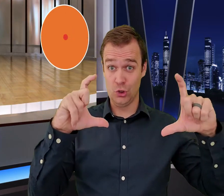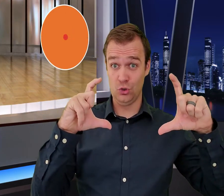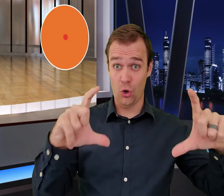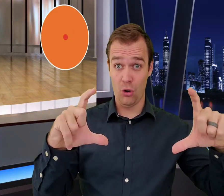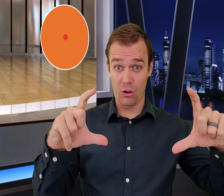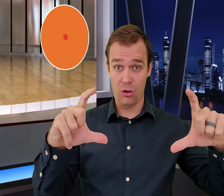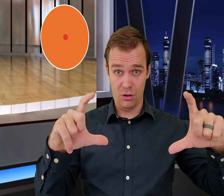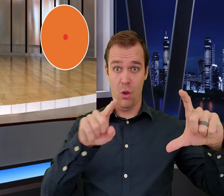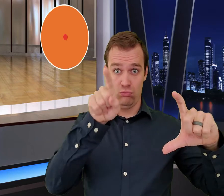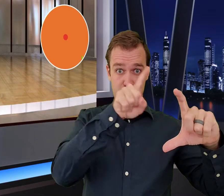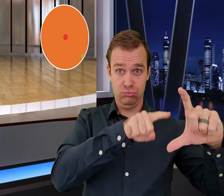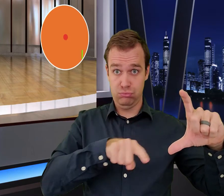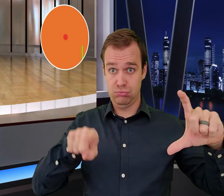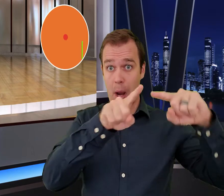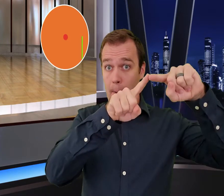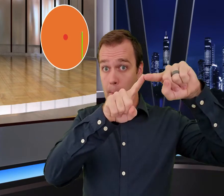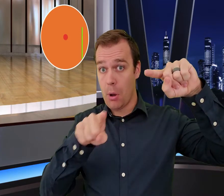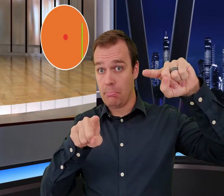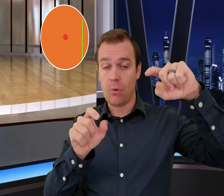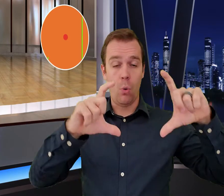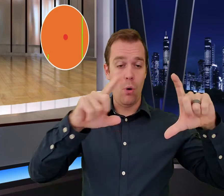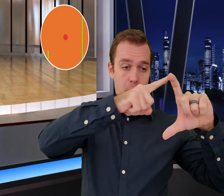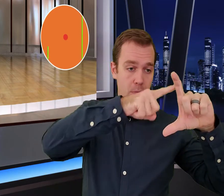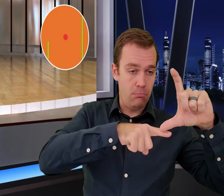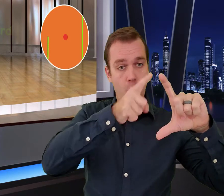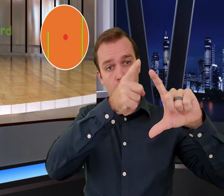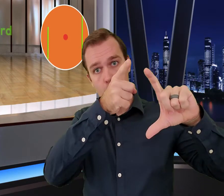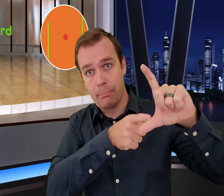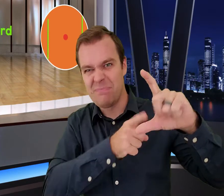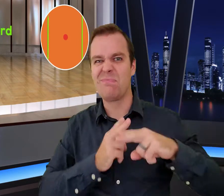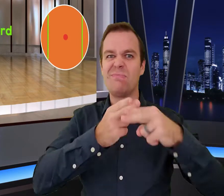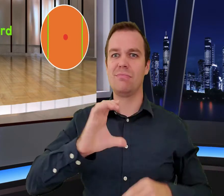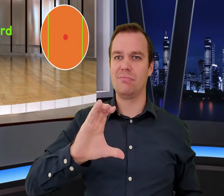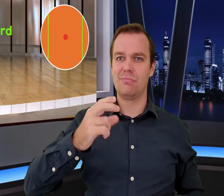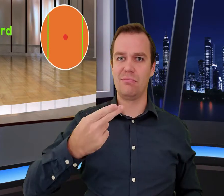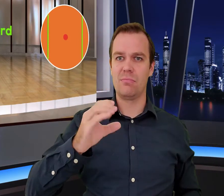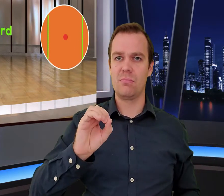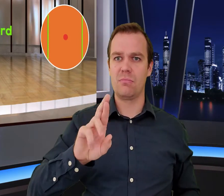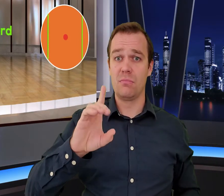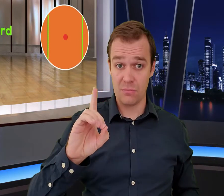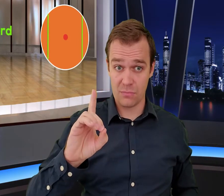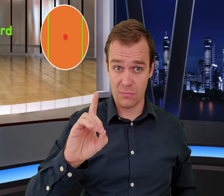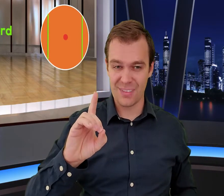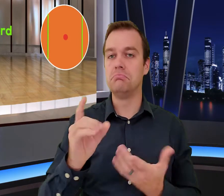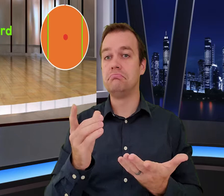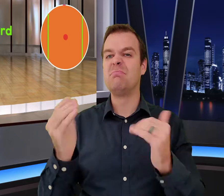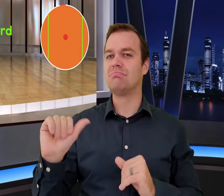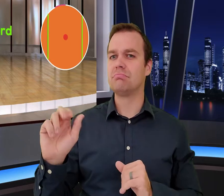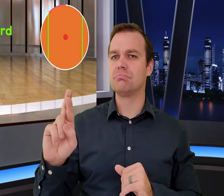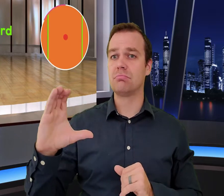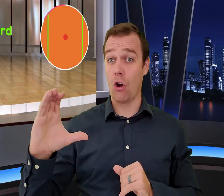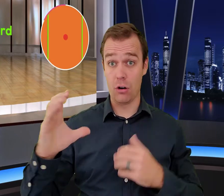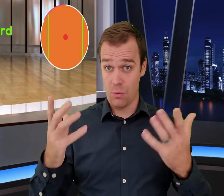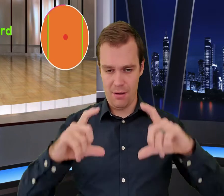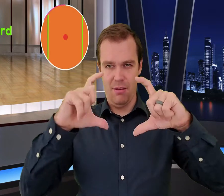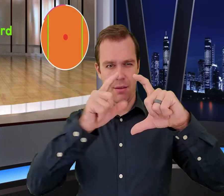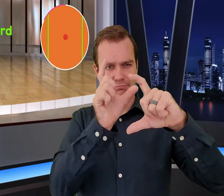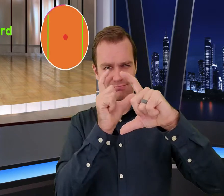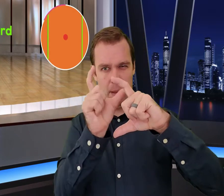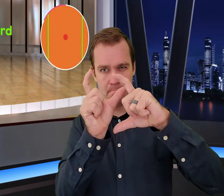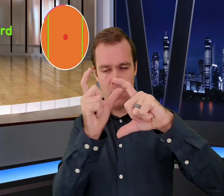point to another on the circle's circumference is called a chord, where an arc is a part of